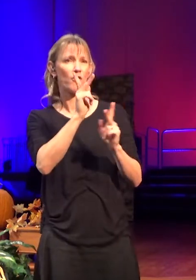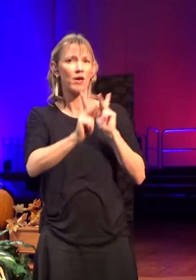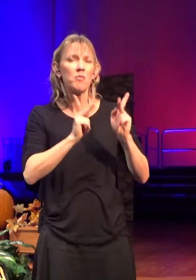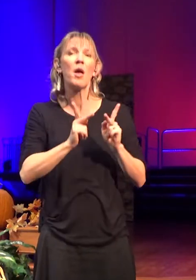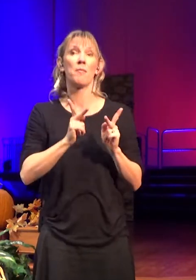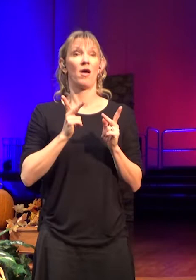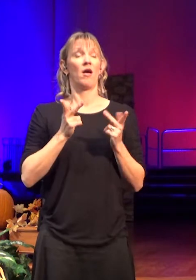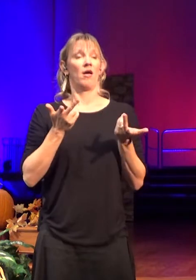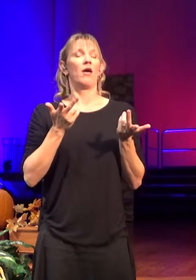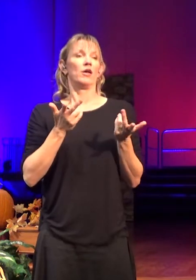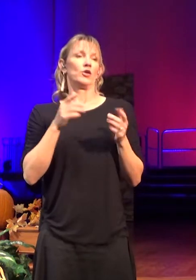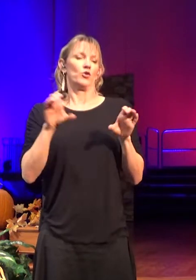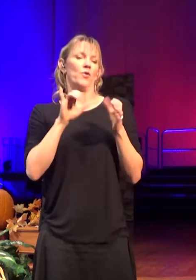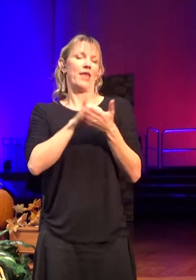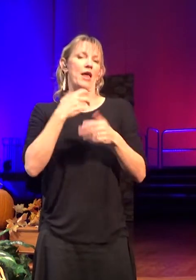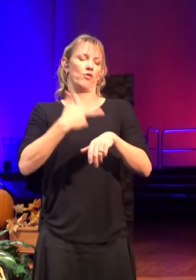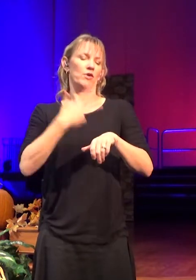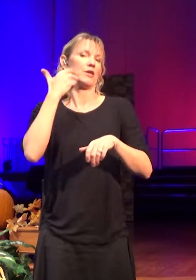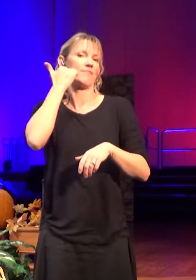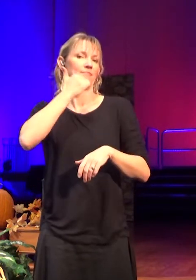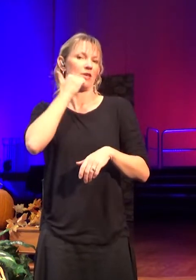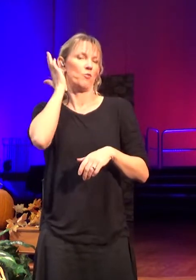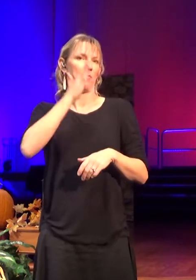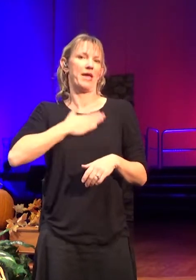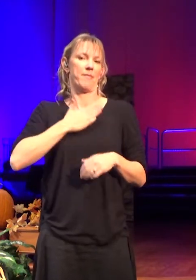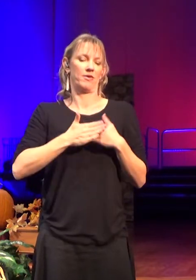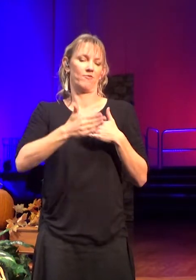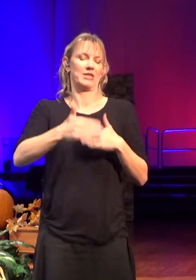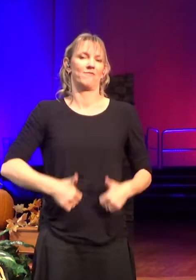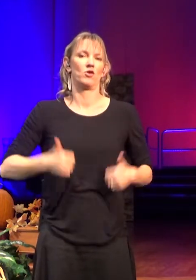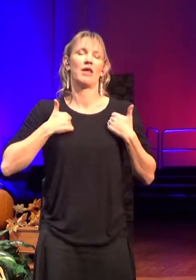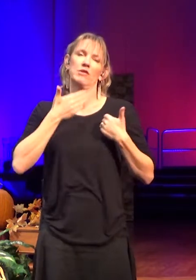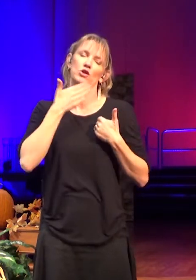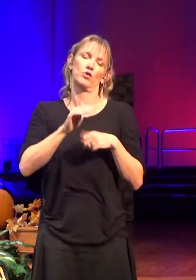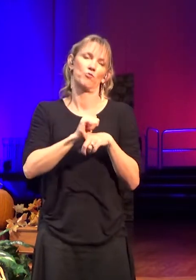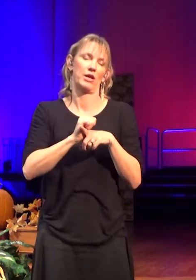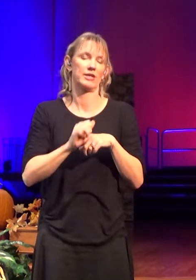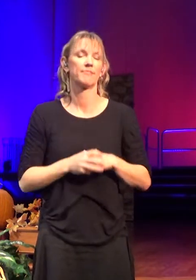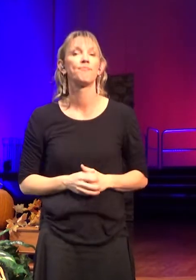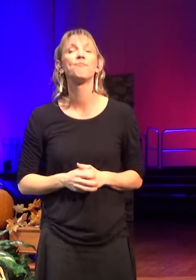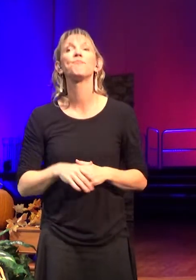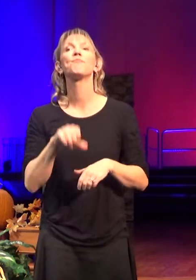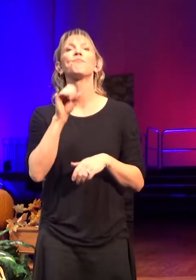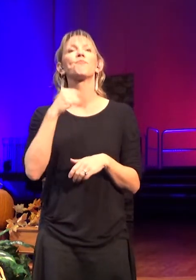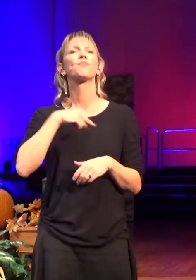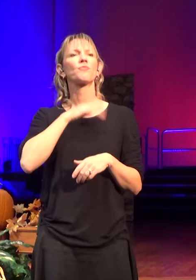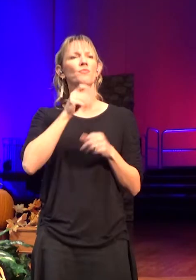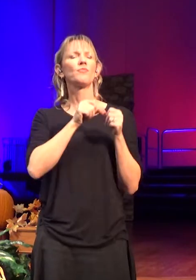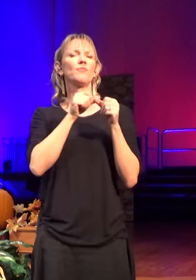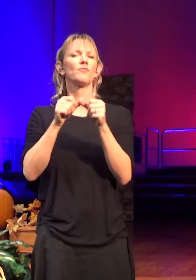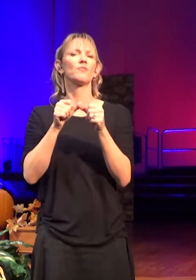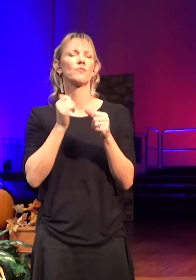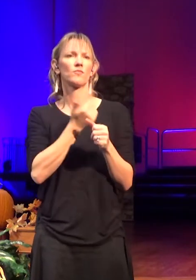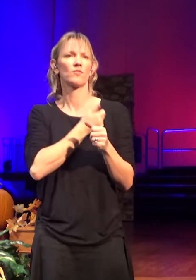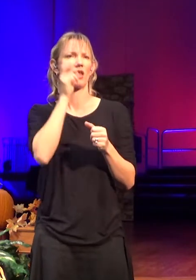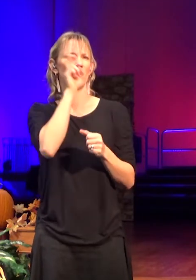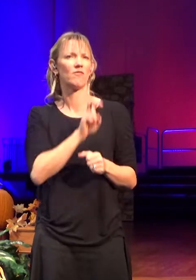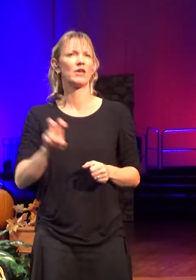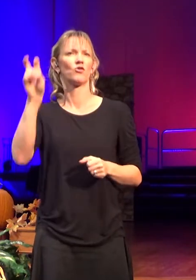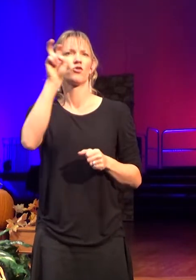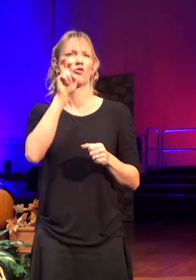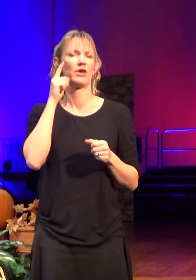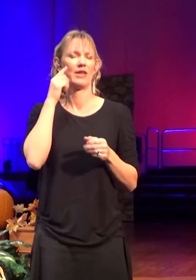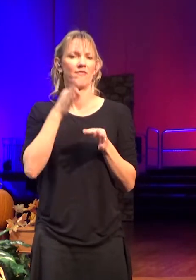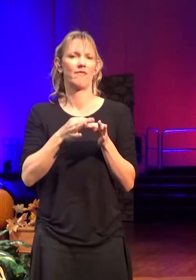honoring people, just do that 3 times a day and you'll be happy for the rest of your life. Right? What a good practice. What a good practice. So we're